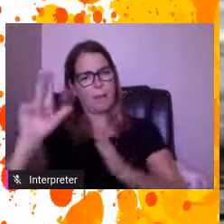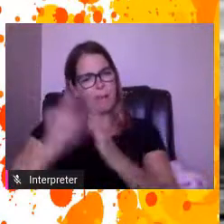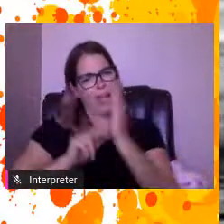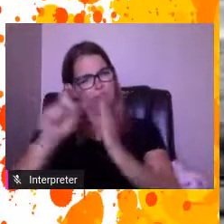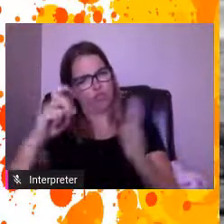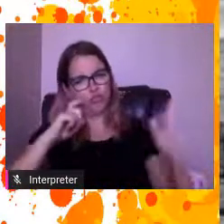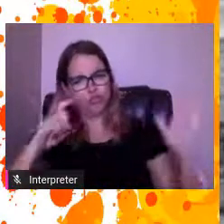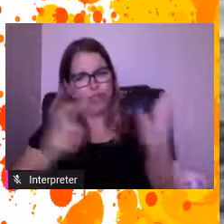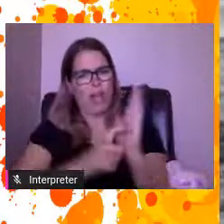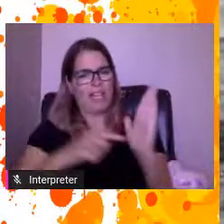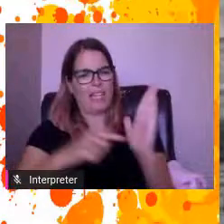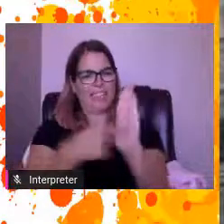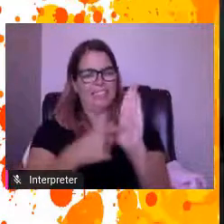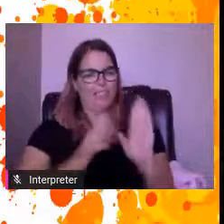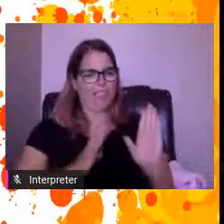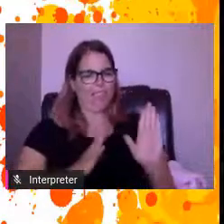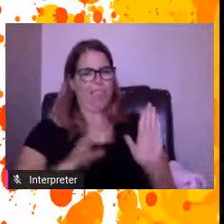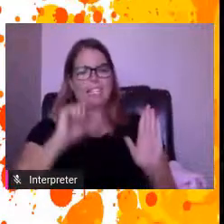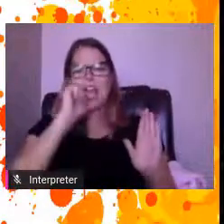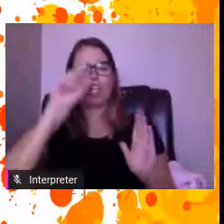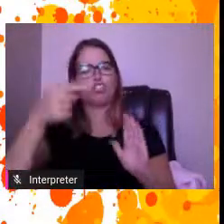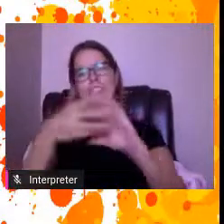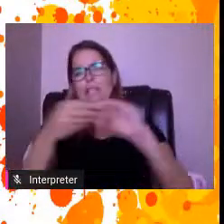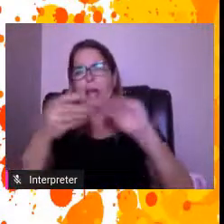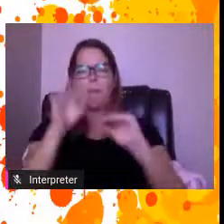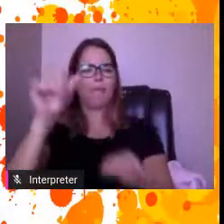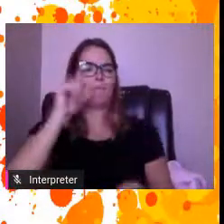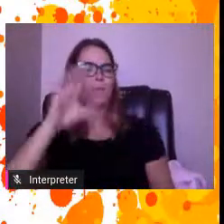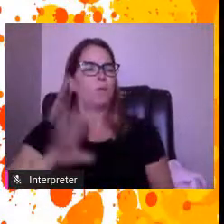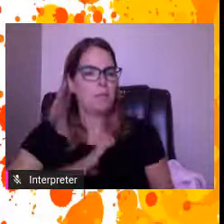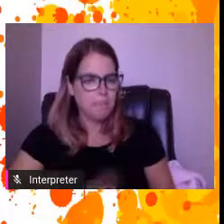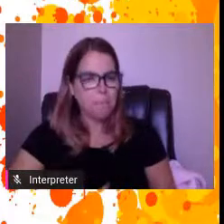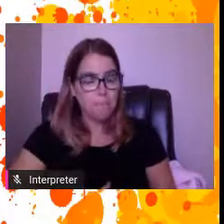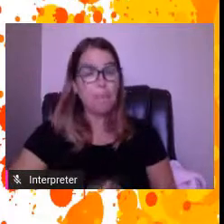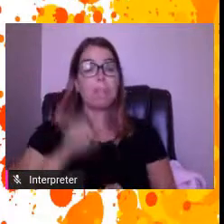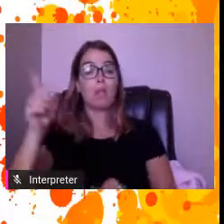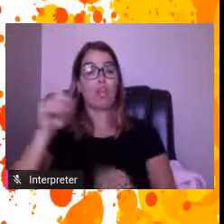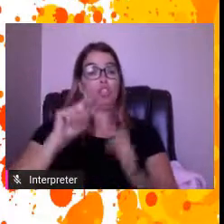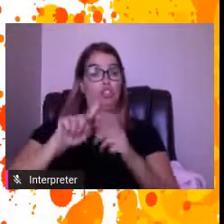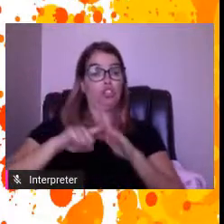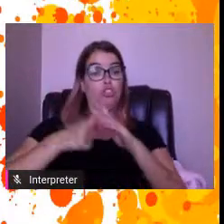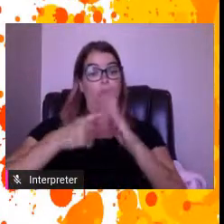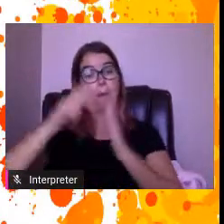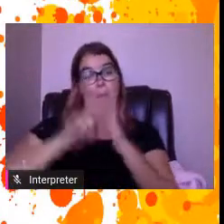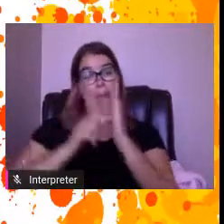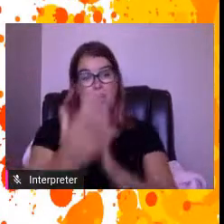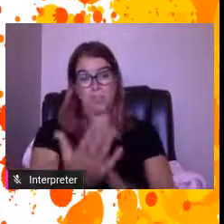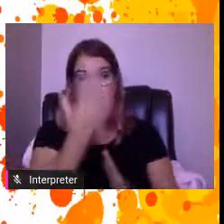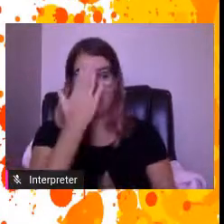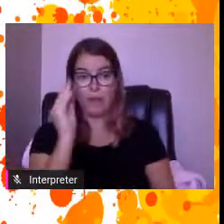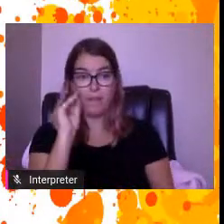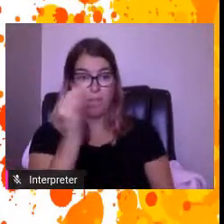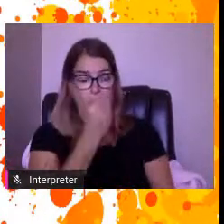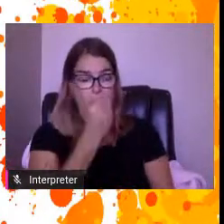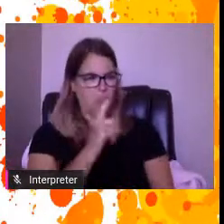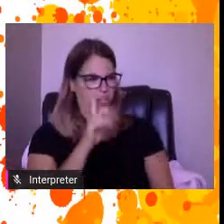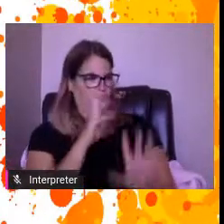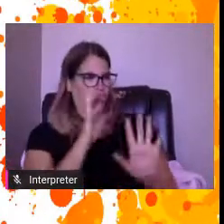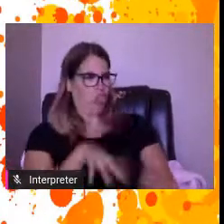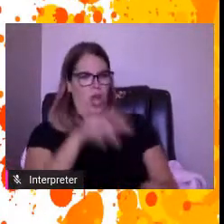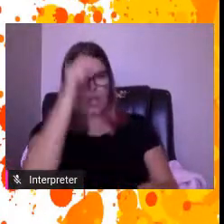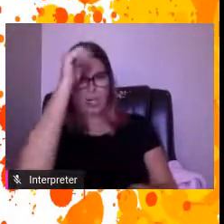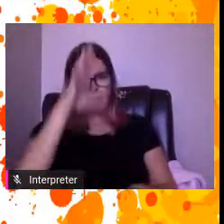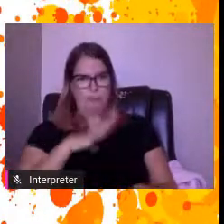not as statements on womanhood. When O'Keeffe began painting close-up views of flowers, shocked male art critics and